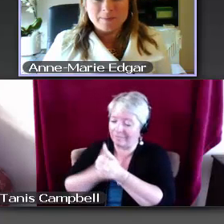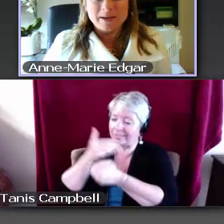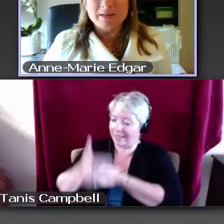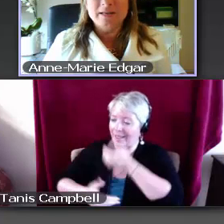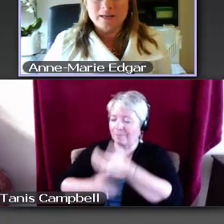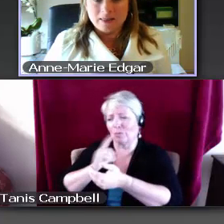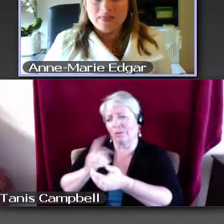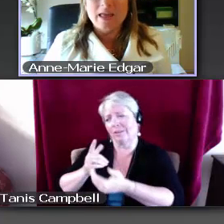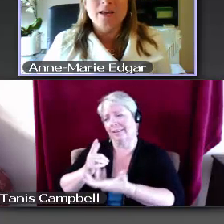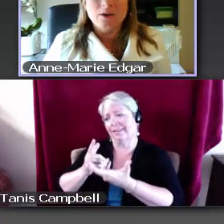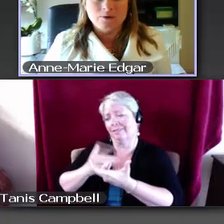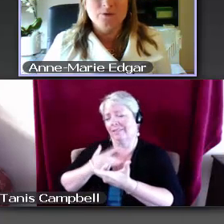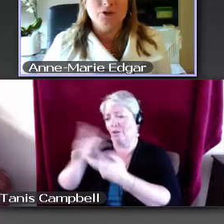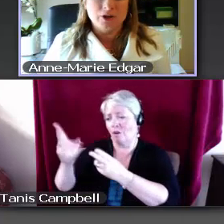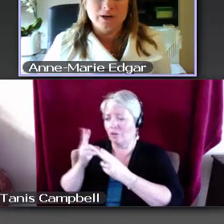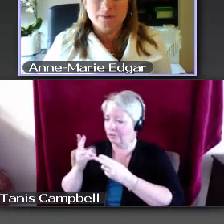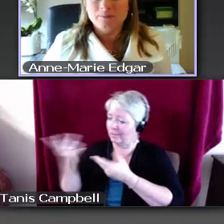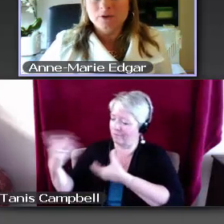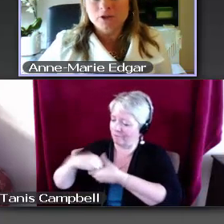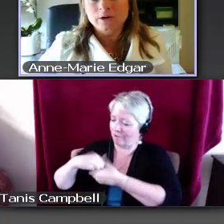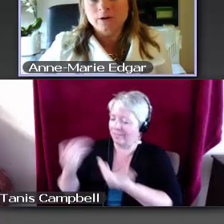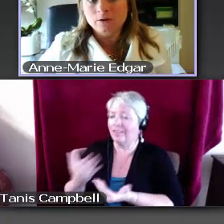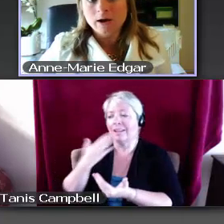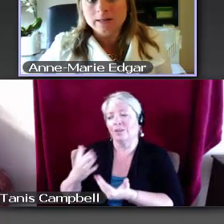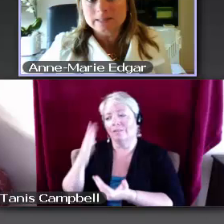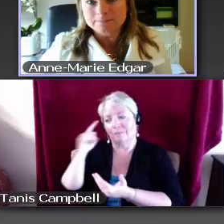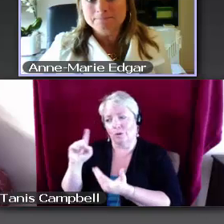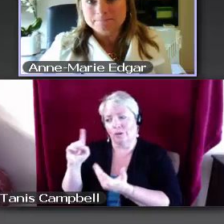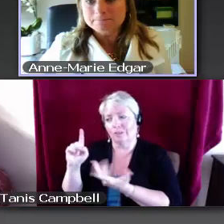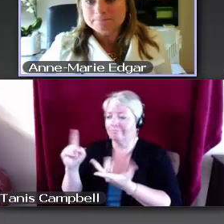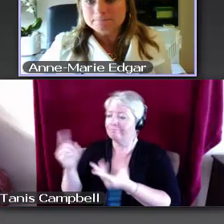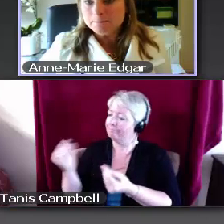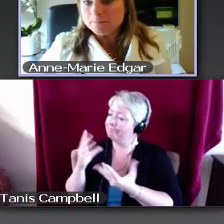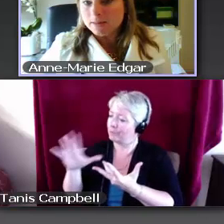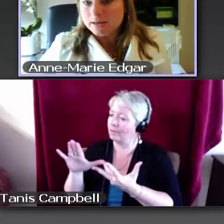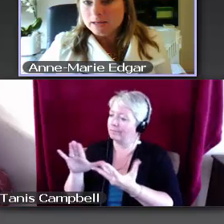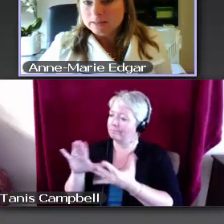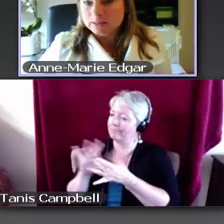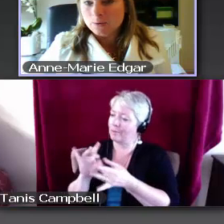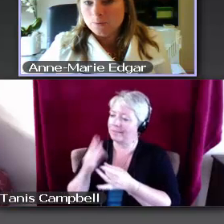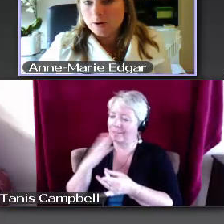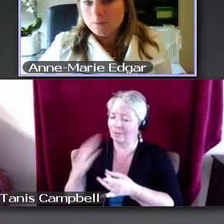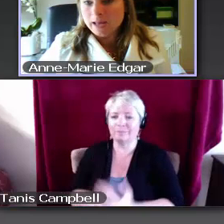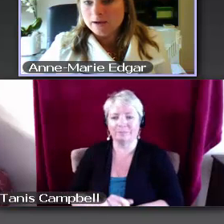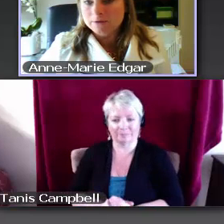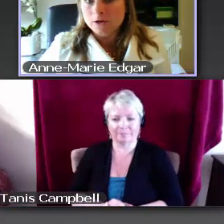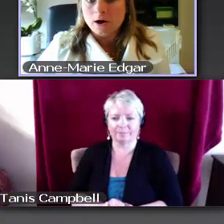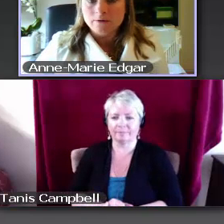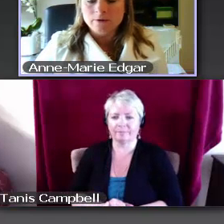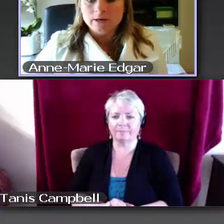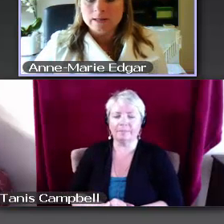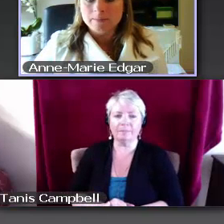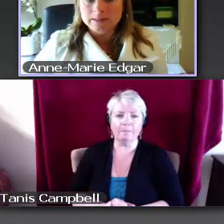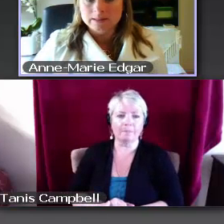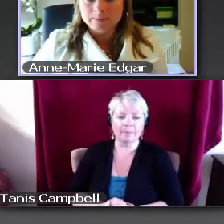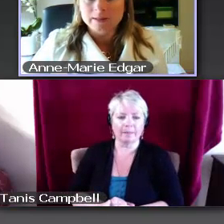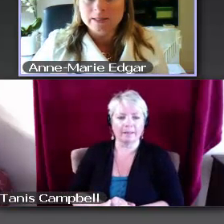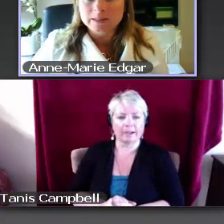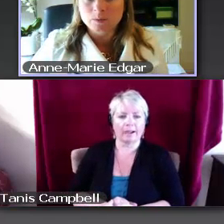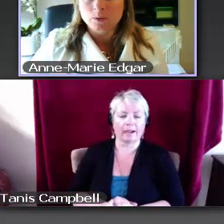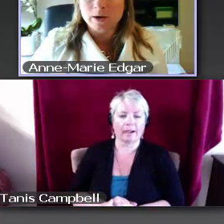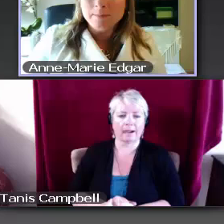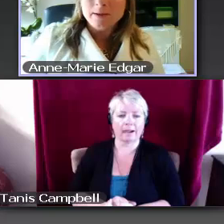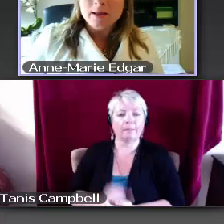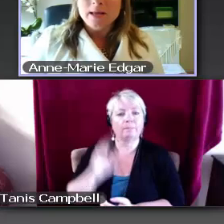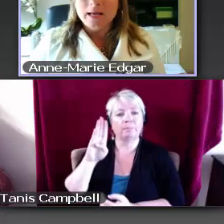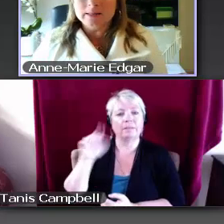in the program, Aidan. Thank you for sharing your thoughts. So what we have to offer in the Business